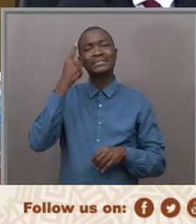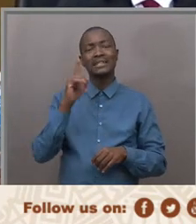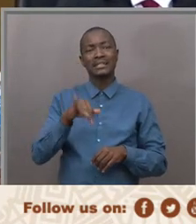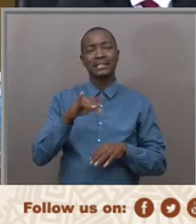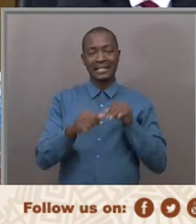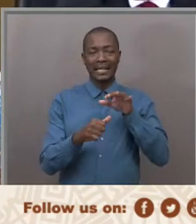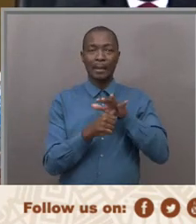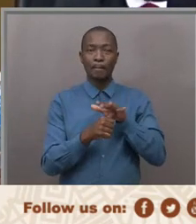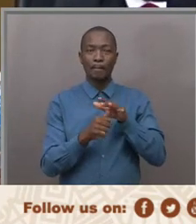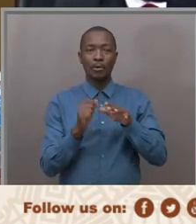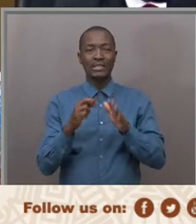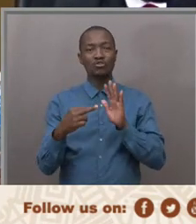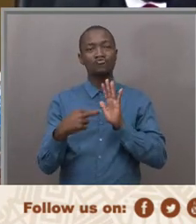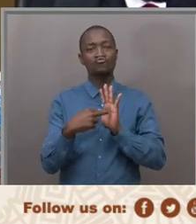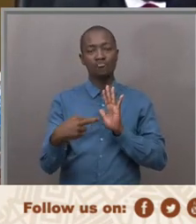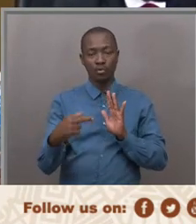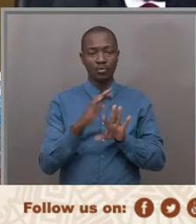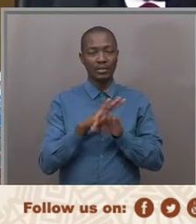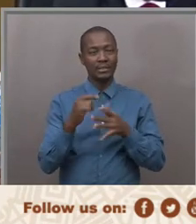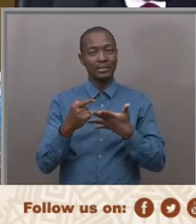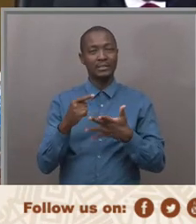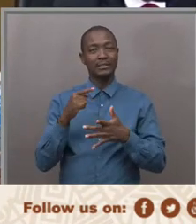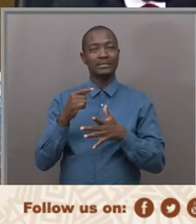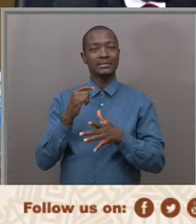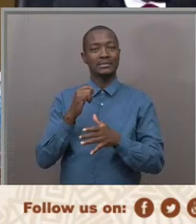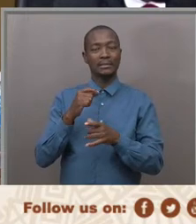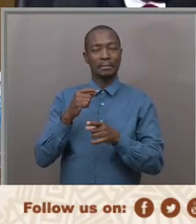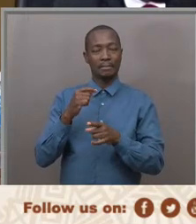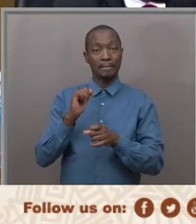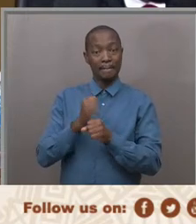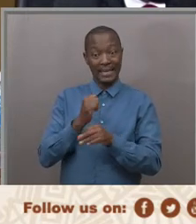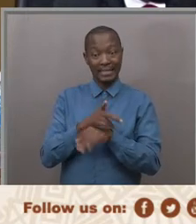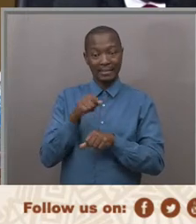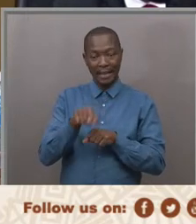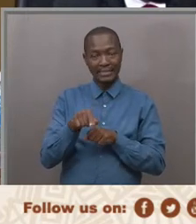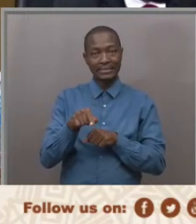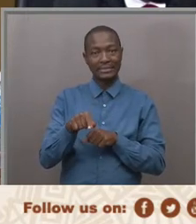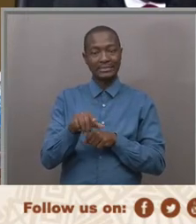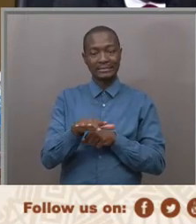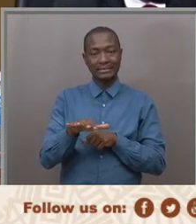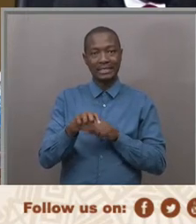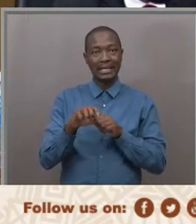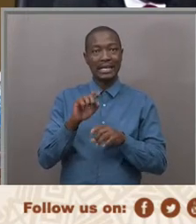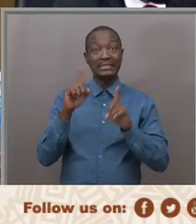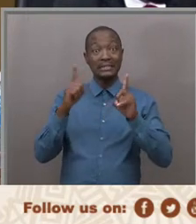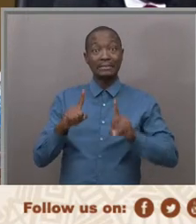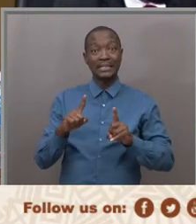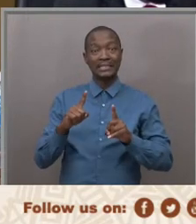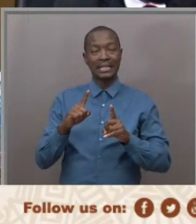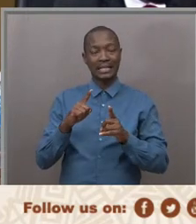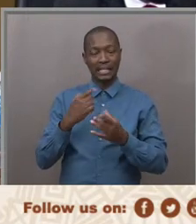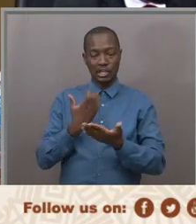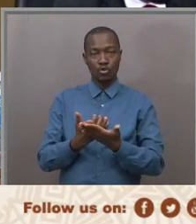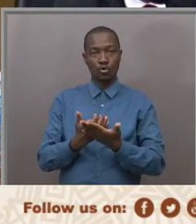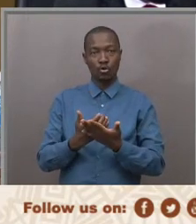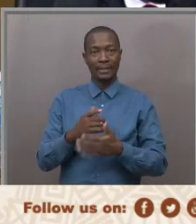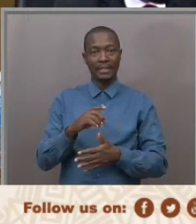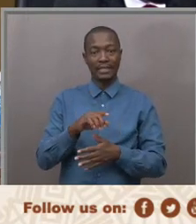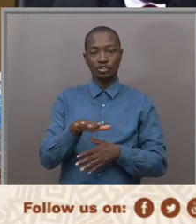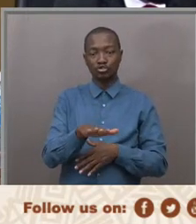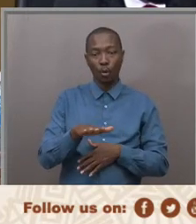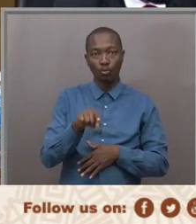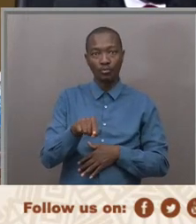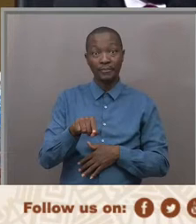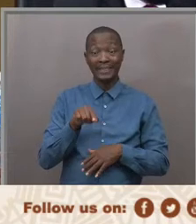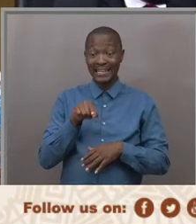critical role played by these special economic zones. Because the special economic zones are going to be hubs